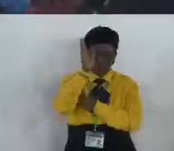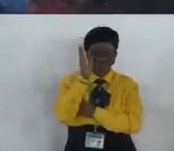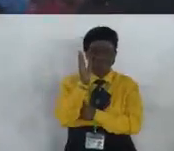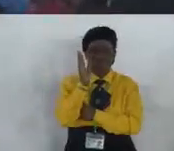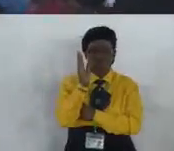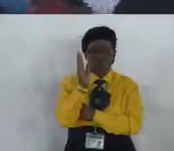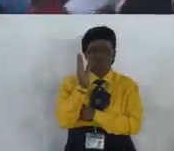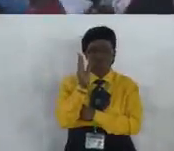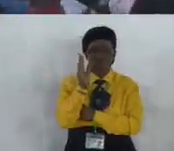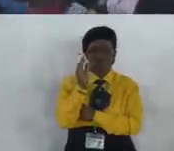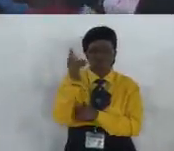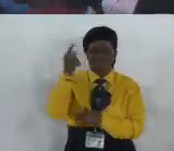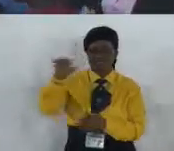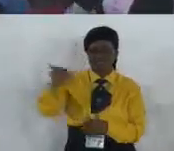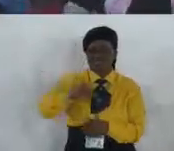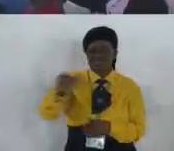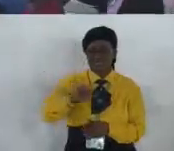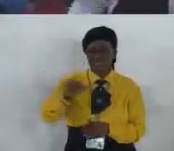The Savior.